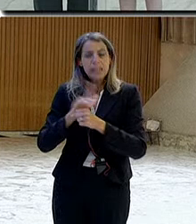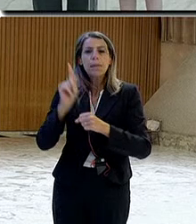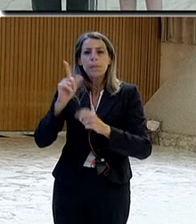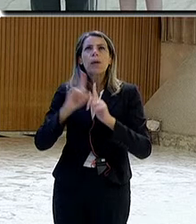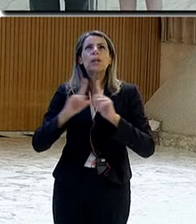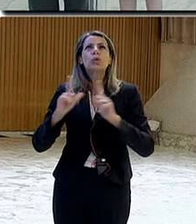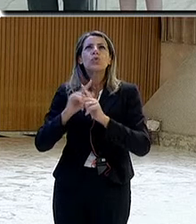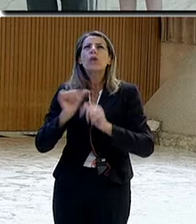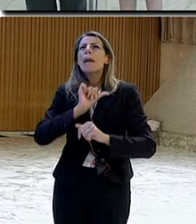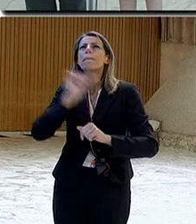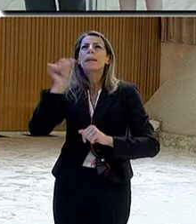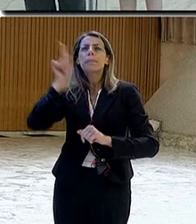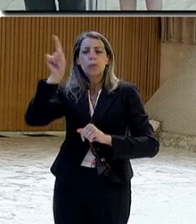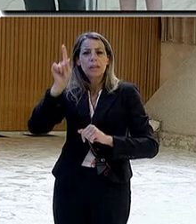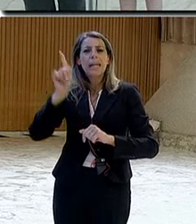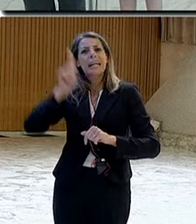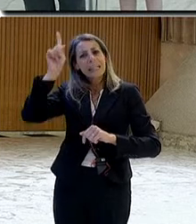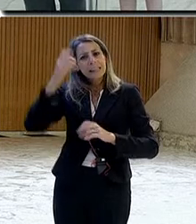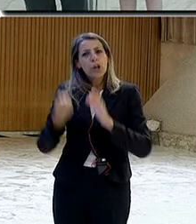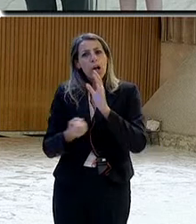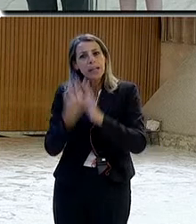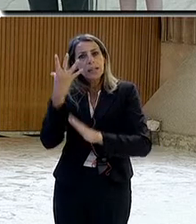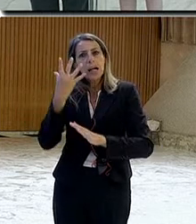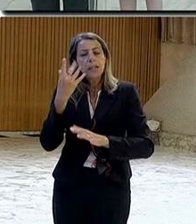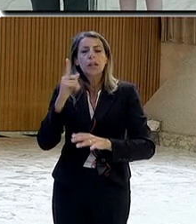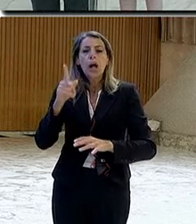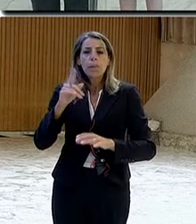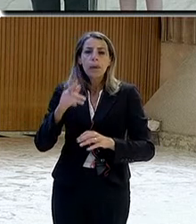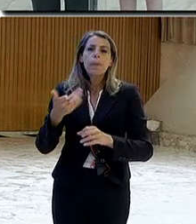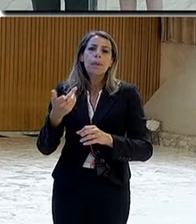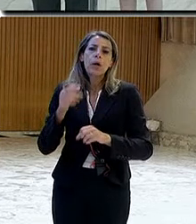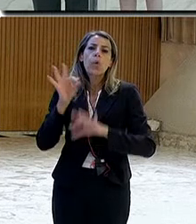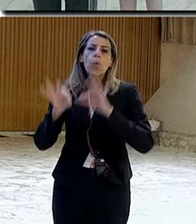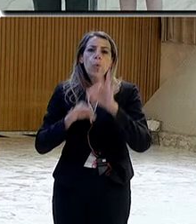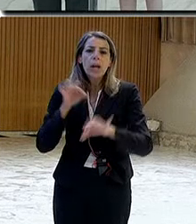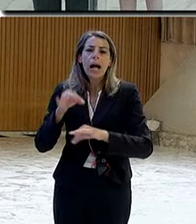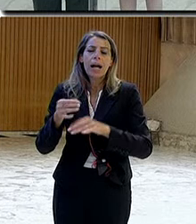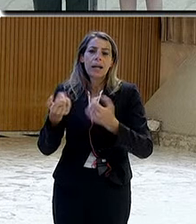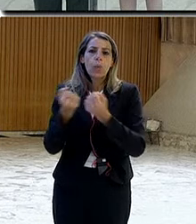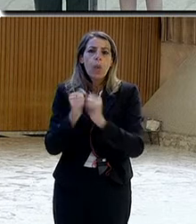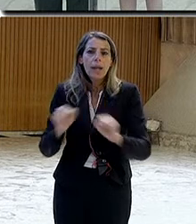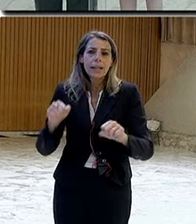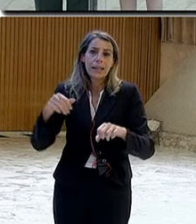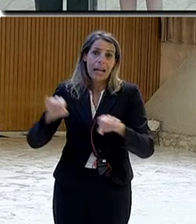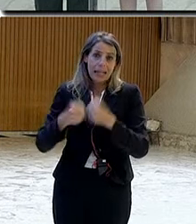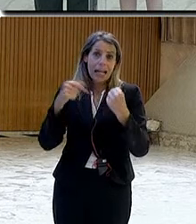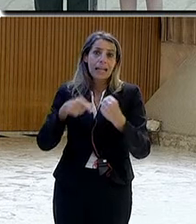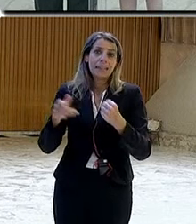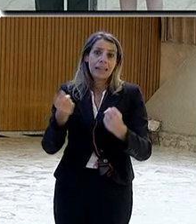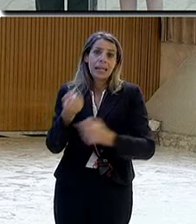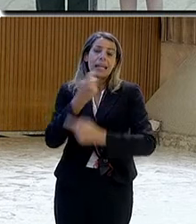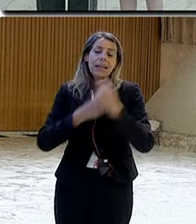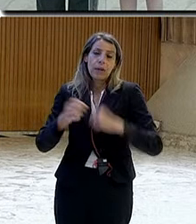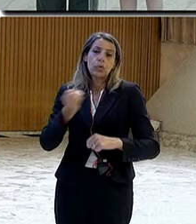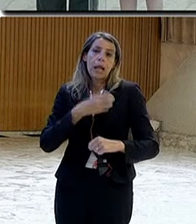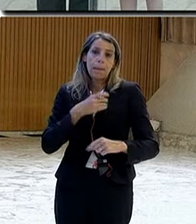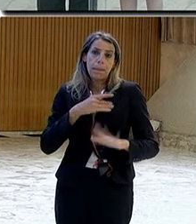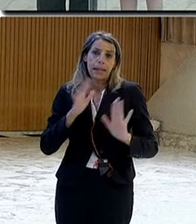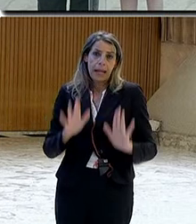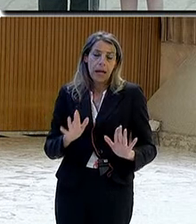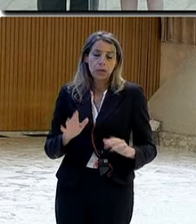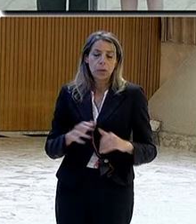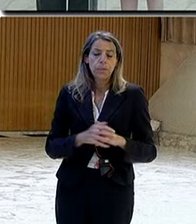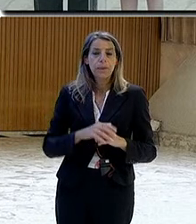that sin inflicts on the human family, the very foundation of society and the church. The second reason